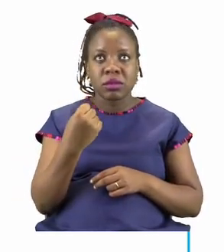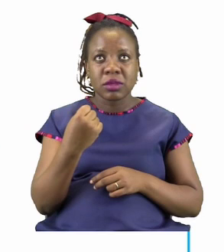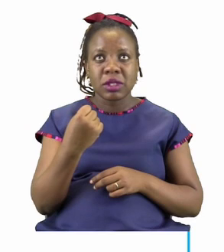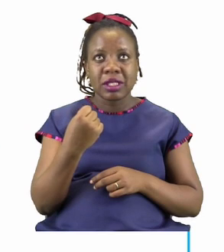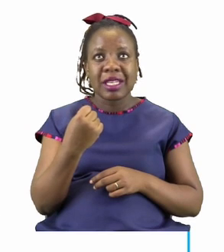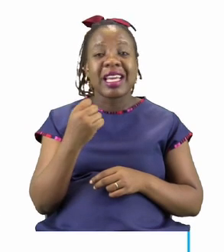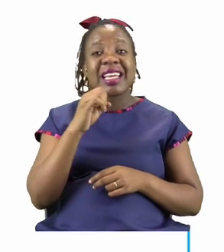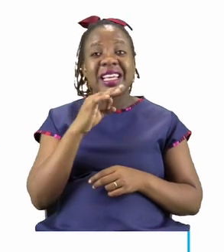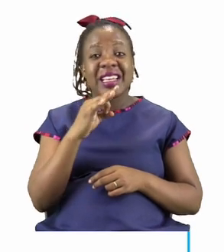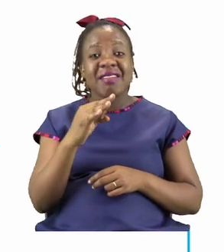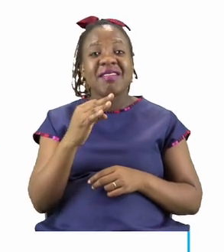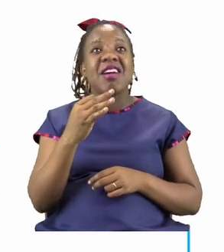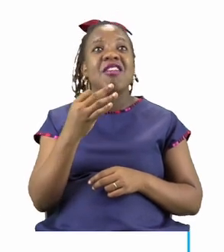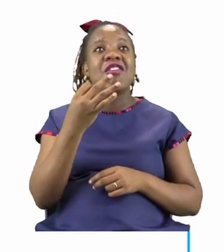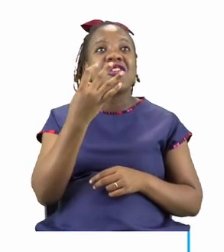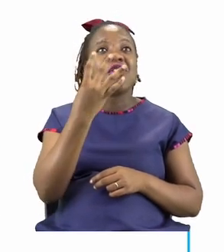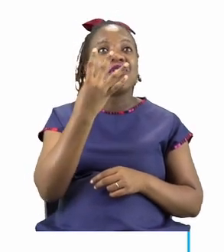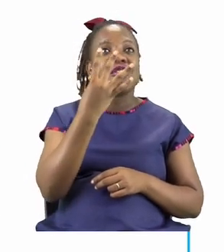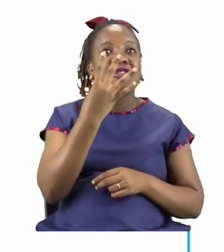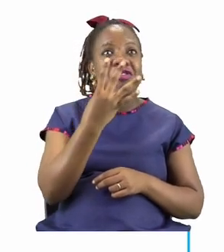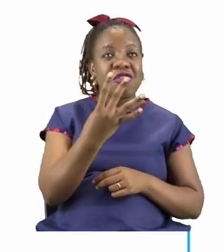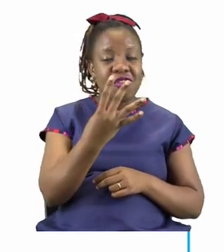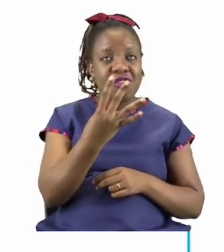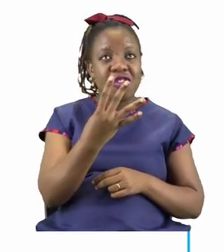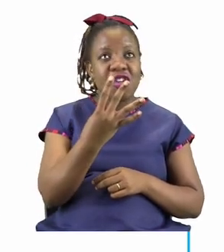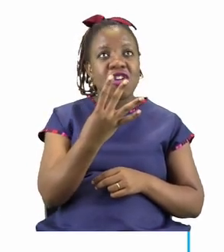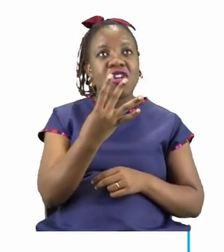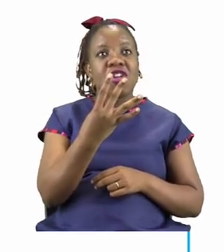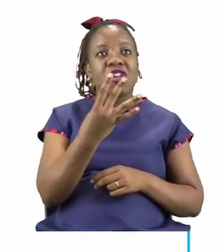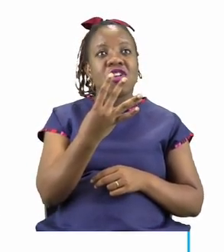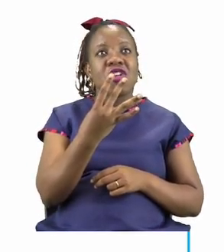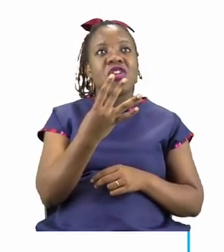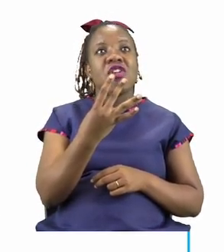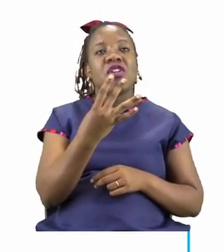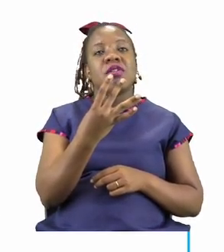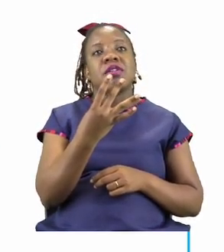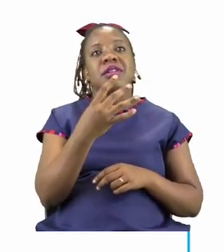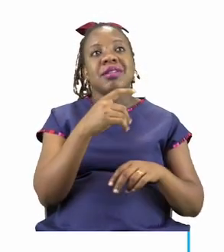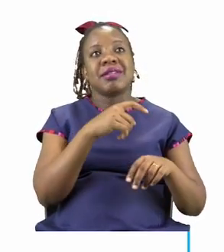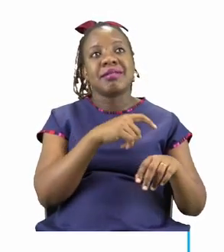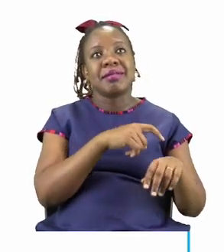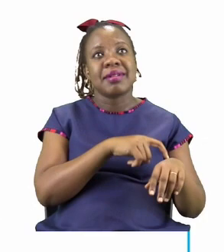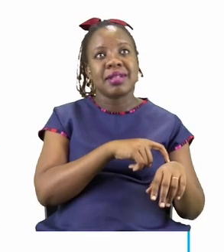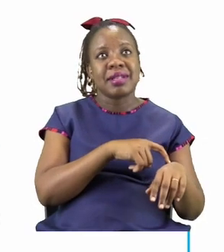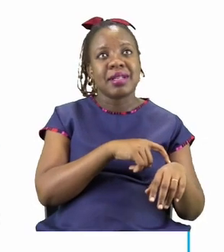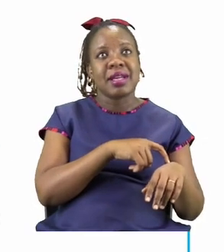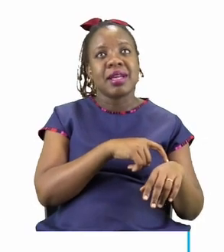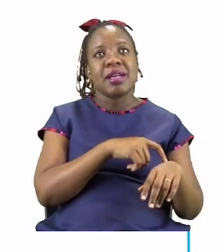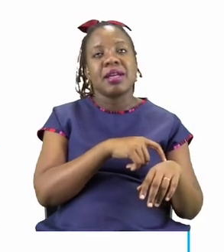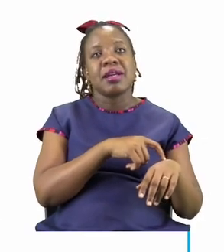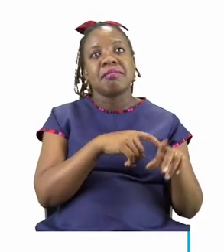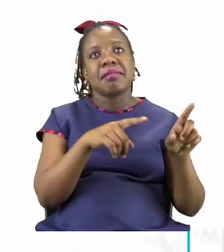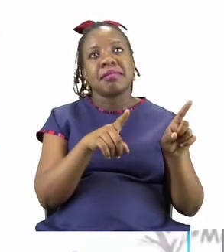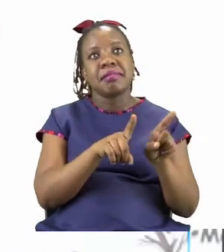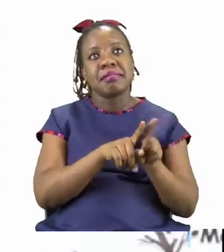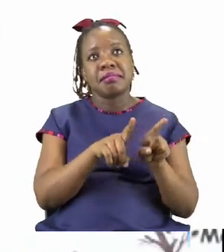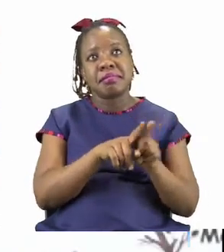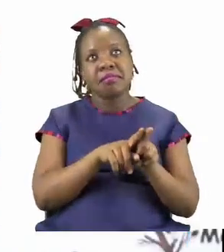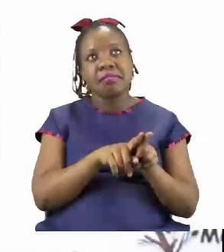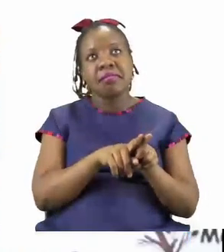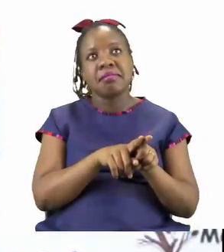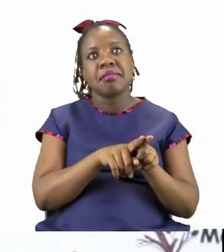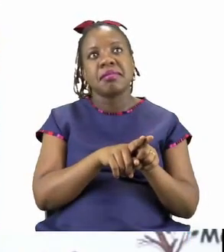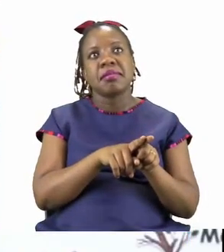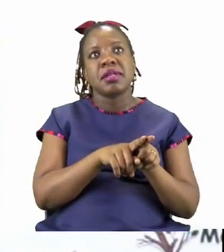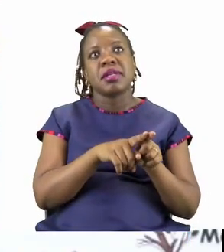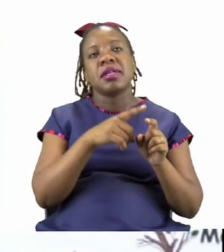will he need? Now here, you have to try and solve the problem. On the board I wrote the sum,